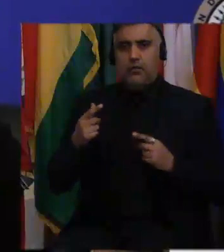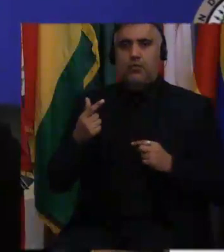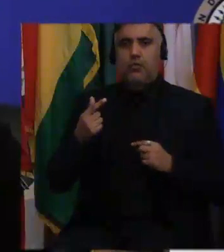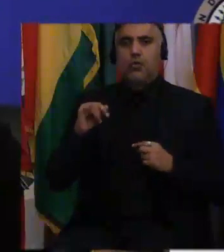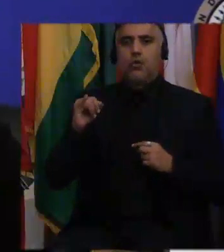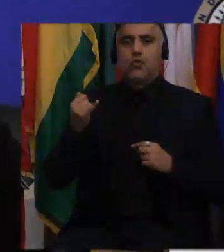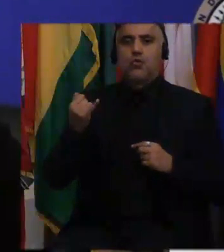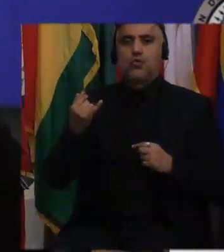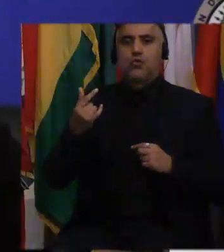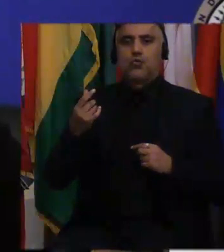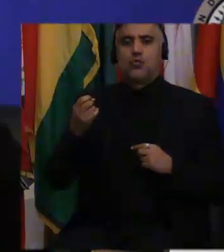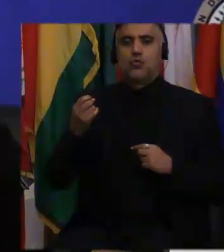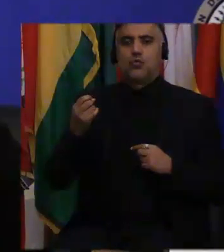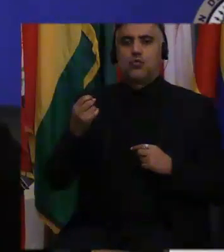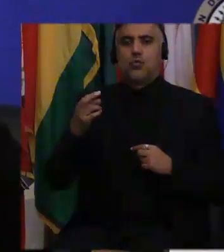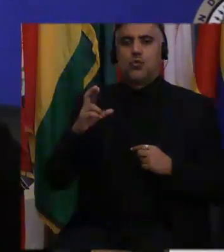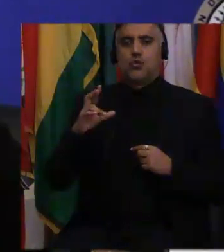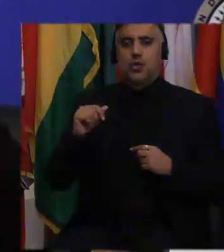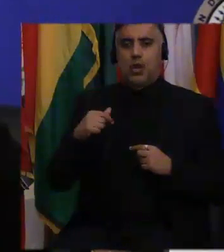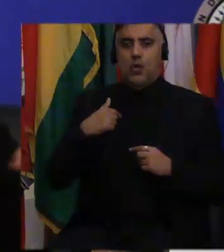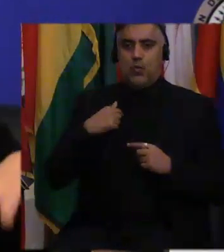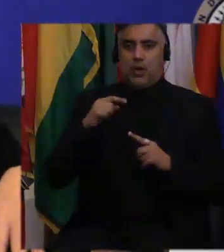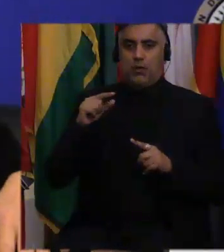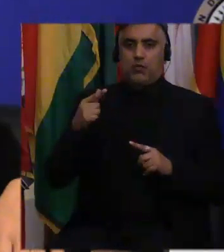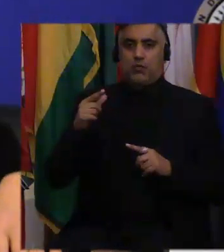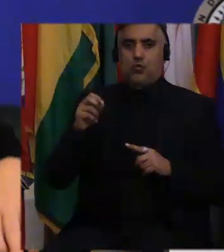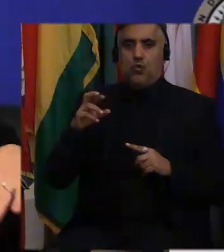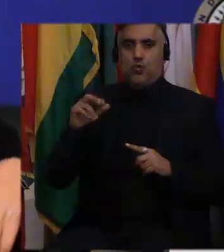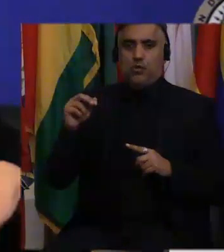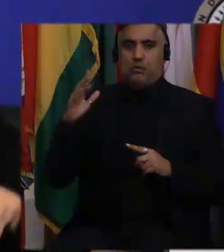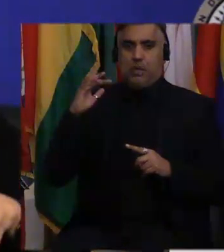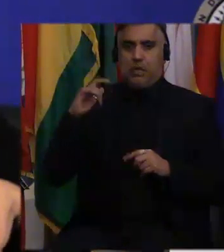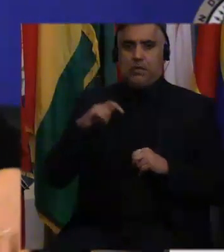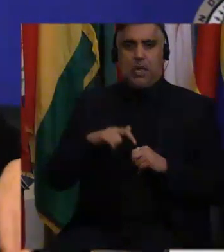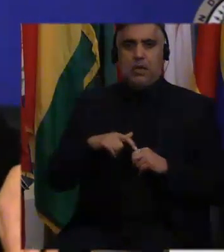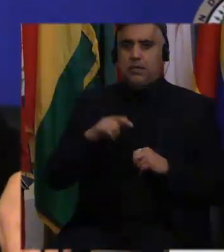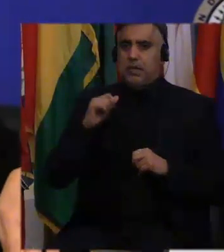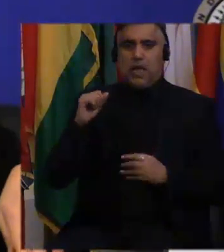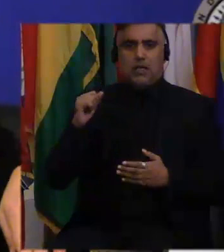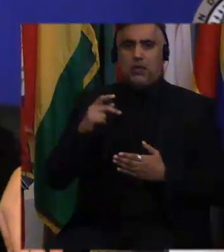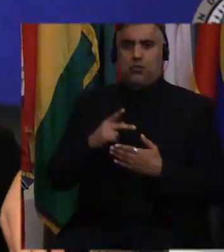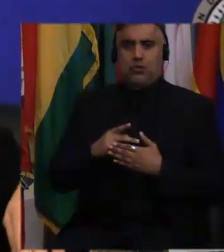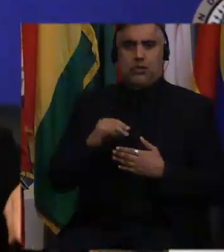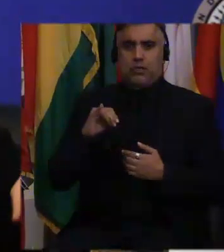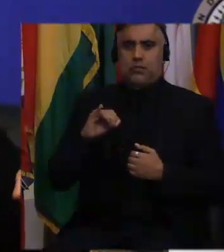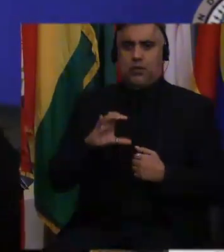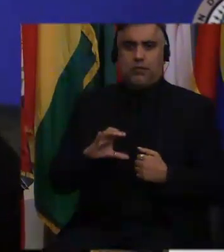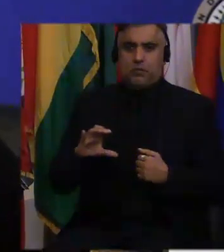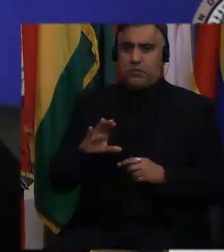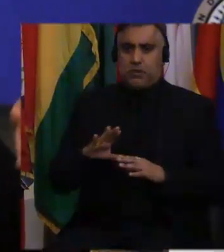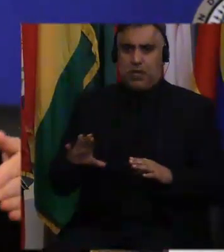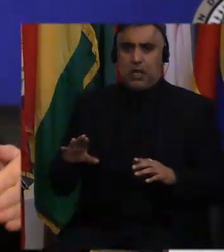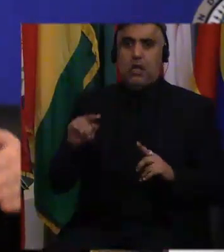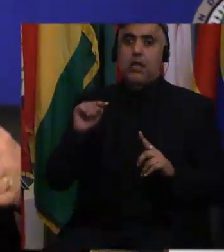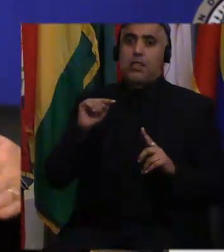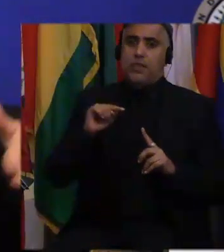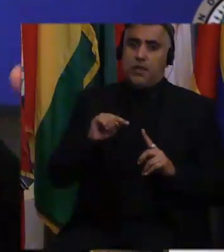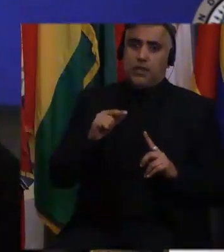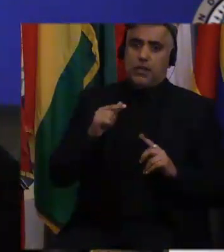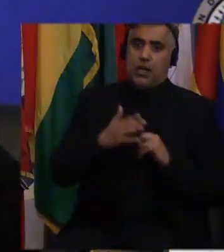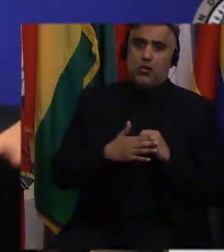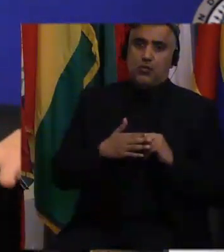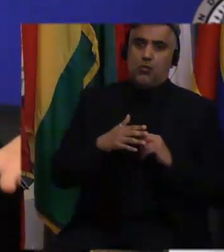Georgia. When I was in Georgia, at that time Georgia did not yet ratify the Istanbul Convention, and they were looking